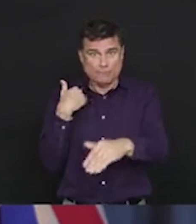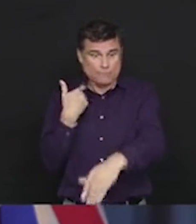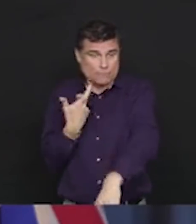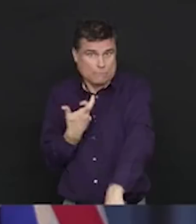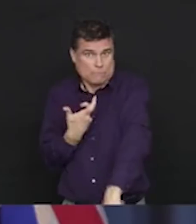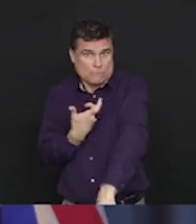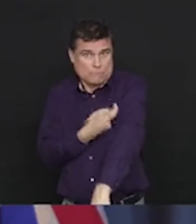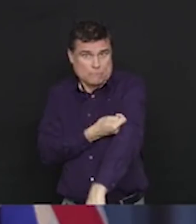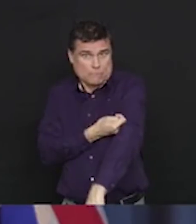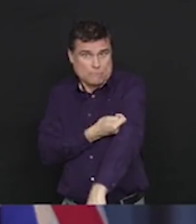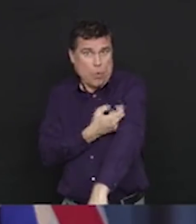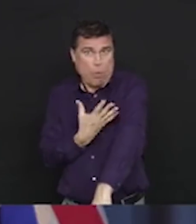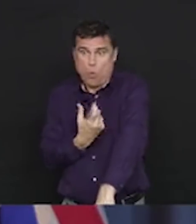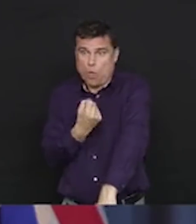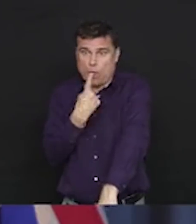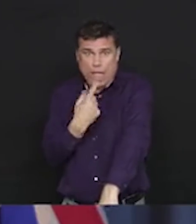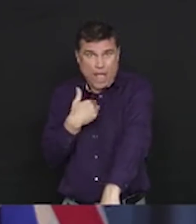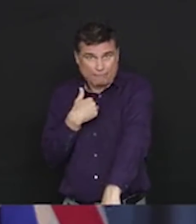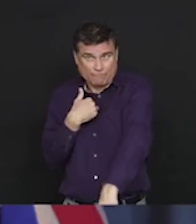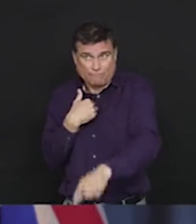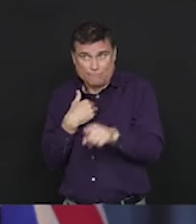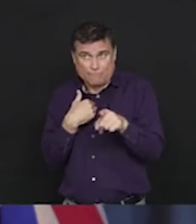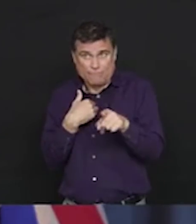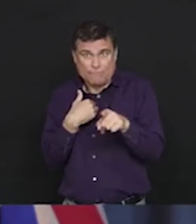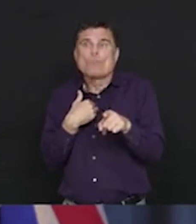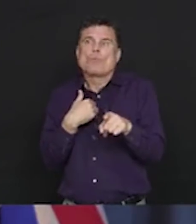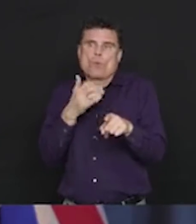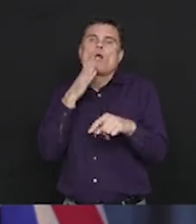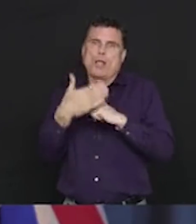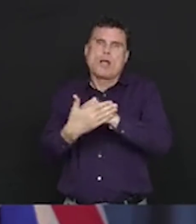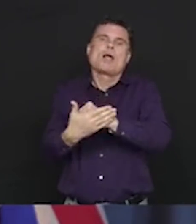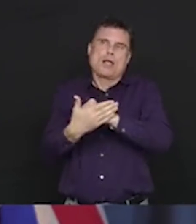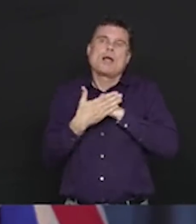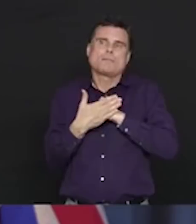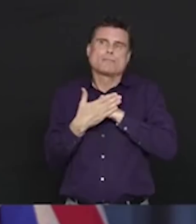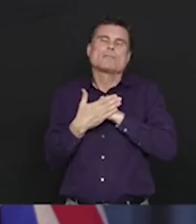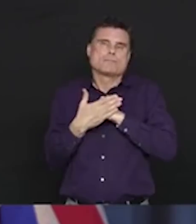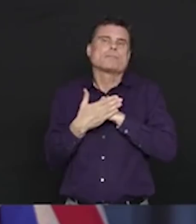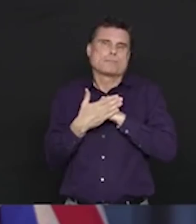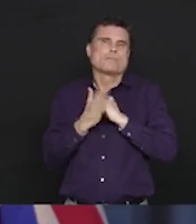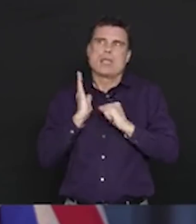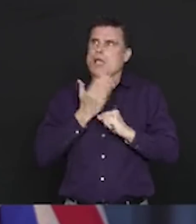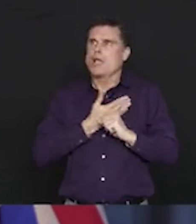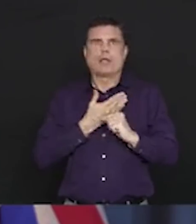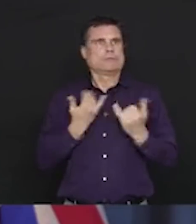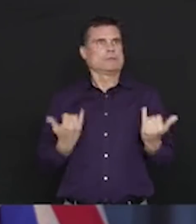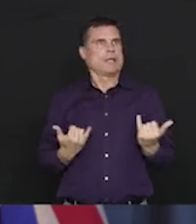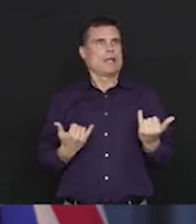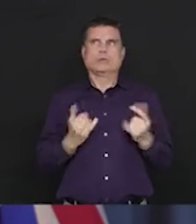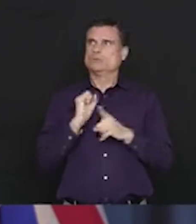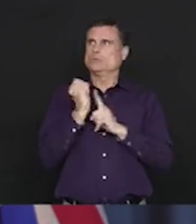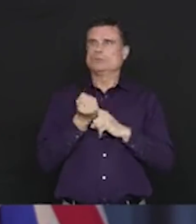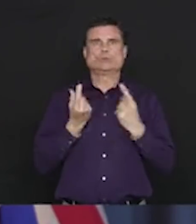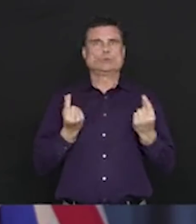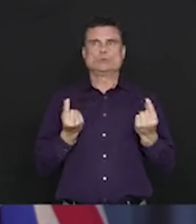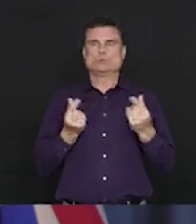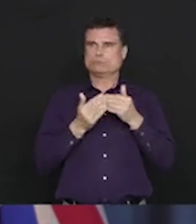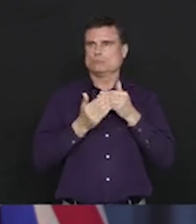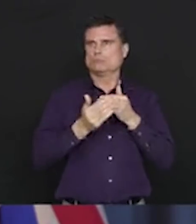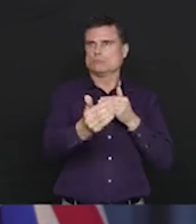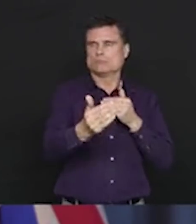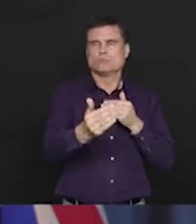infecting people. But we know that that's a very high number. So a vaccine is something that we need to really, really push